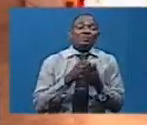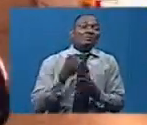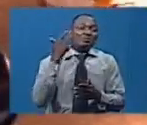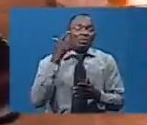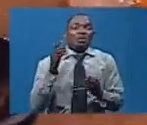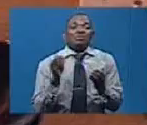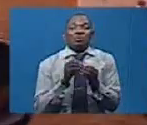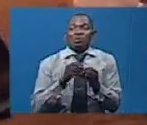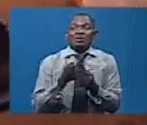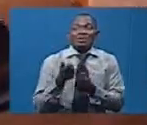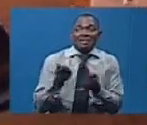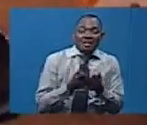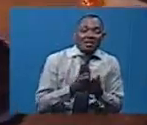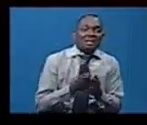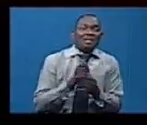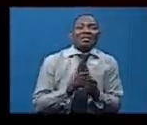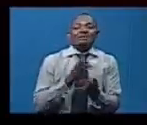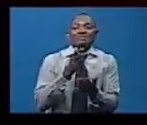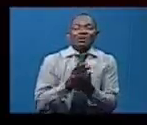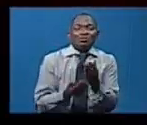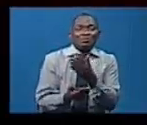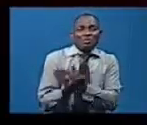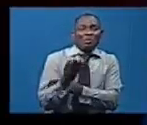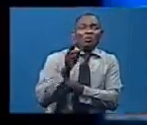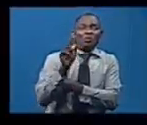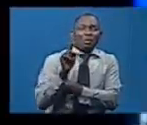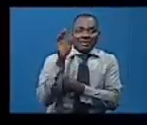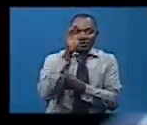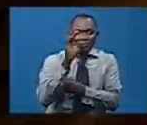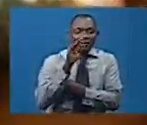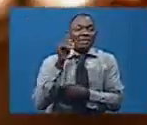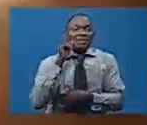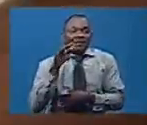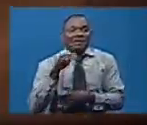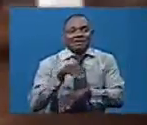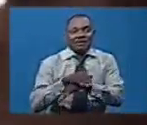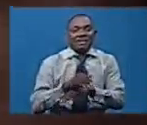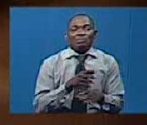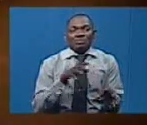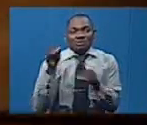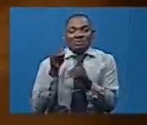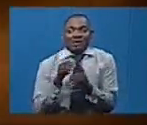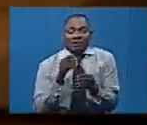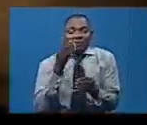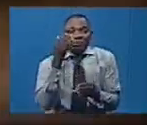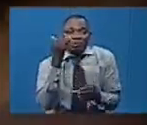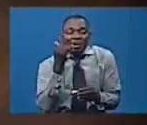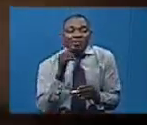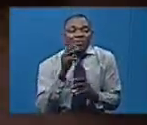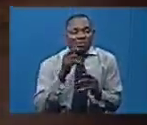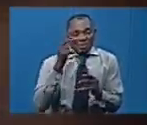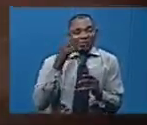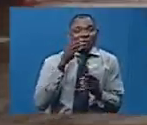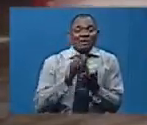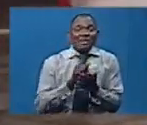some cash, and a car, we set off after 1 a.m. in search of the ladies of the night. This was because we were